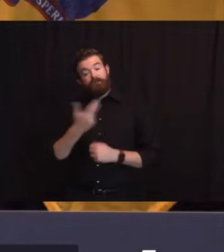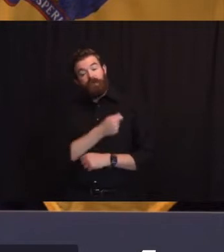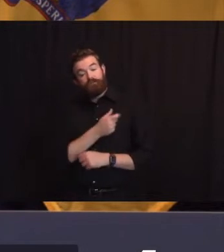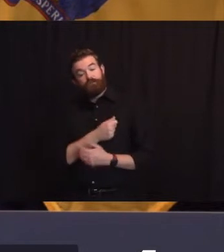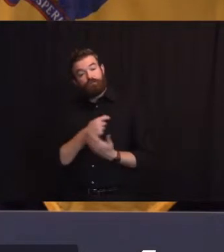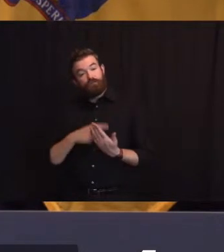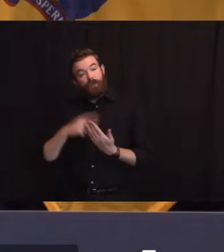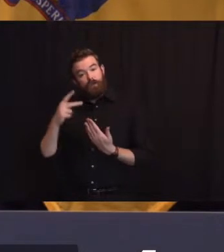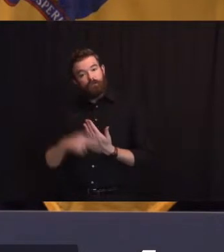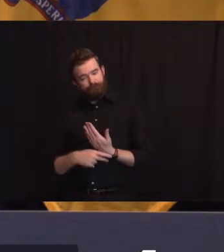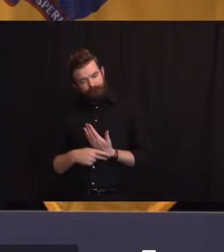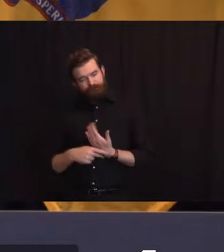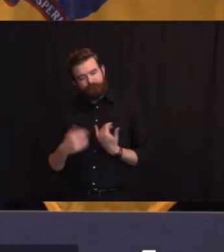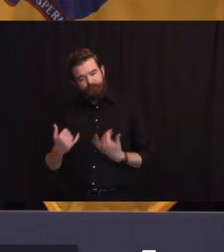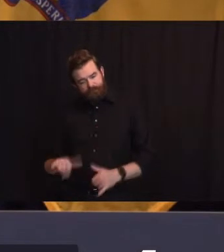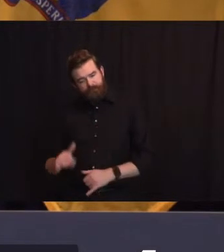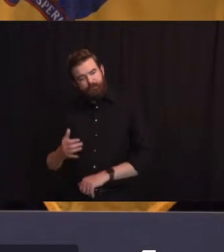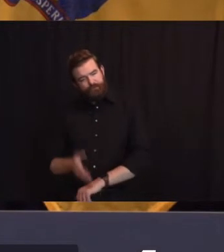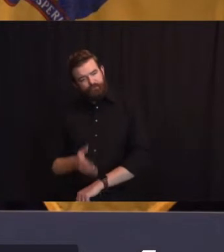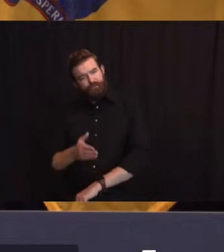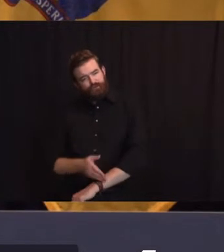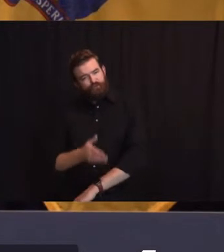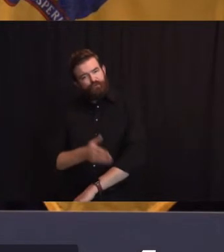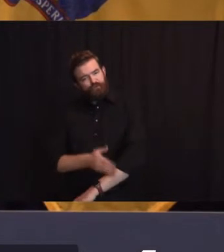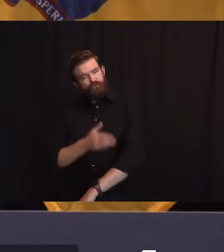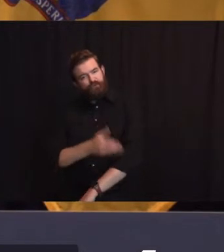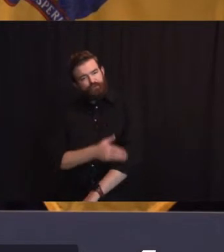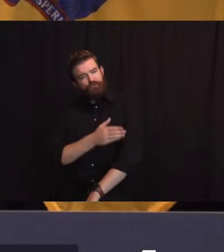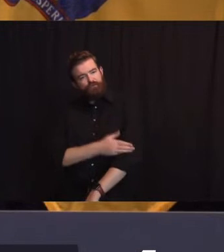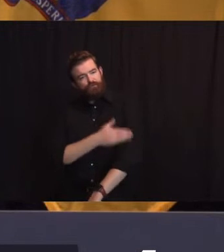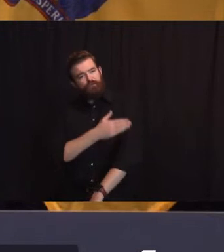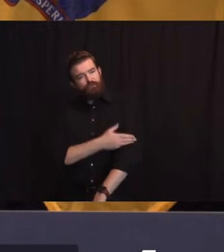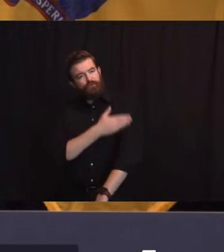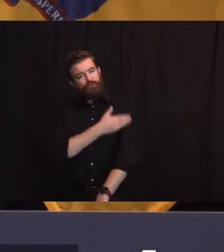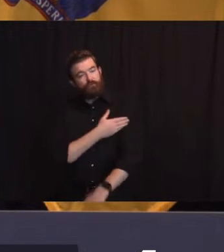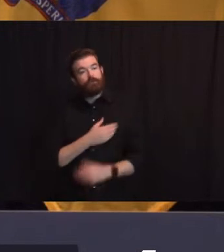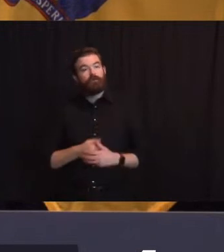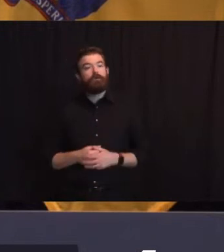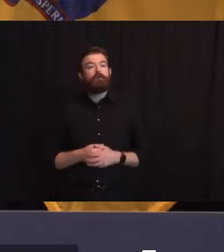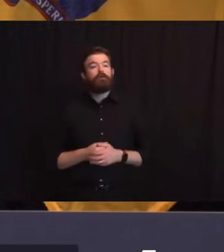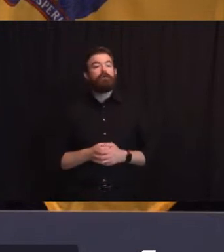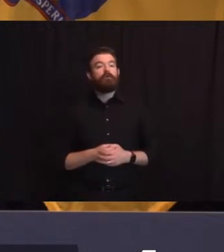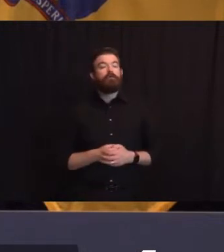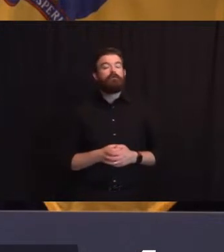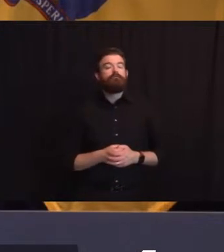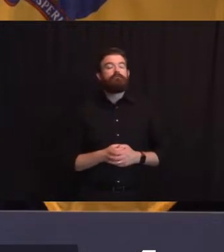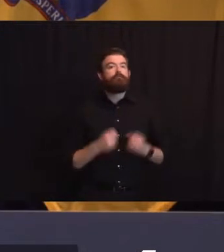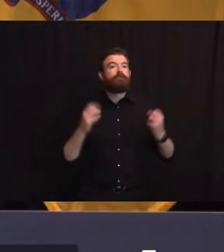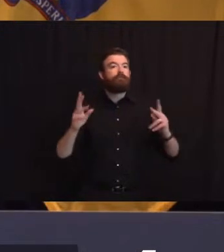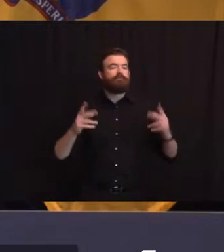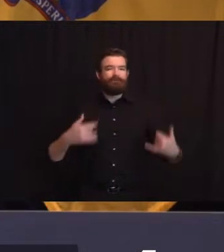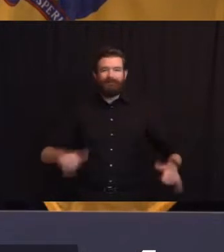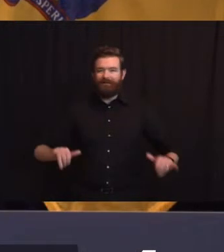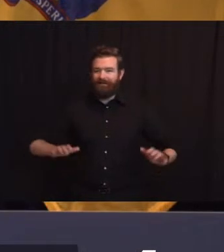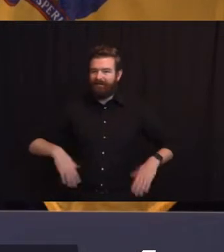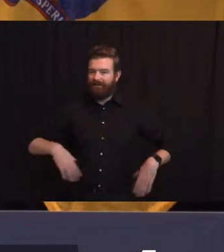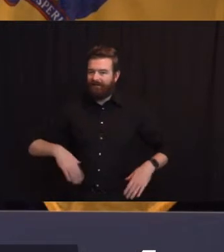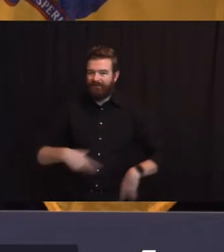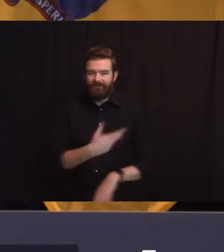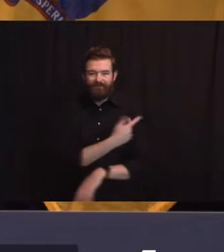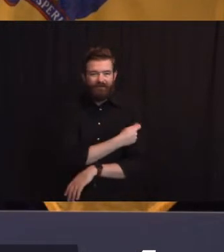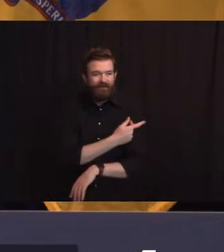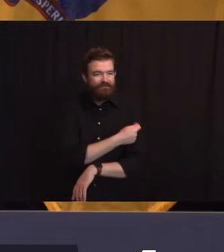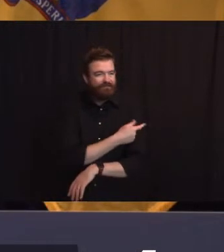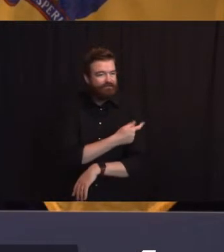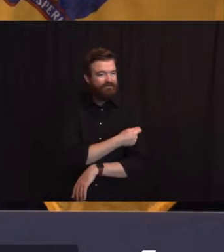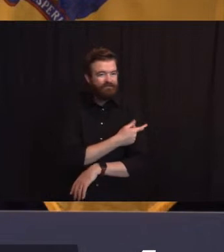really, that we've got a lot of unvaccinated people. We know that for sure. And we've got a virus that's a lot more